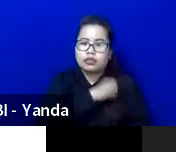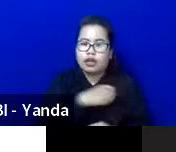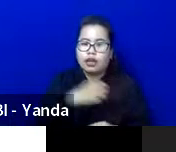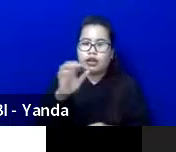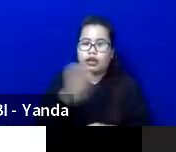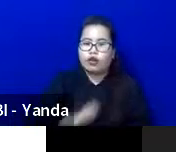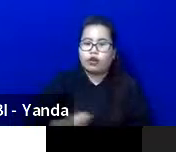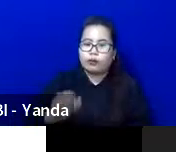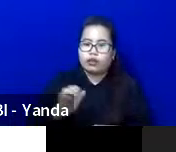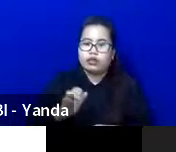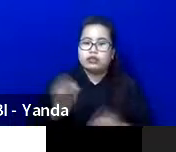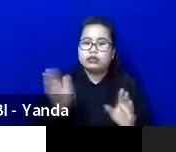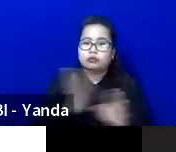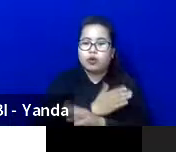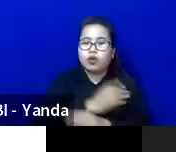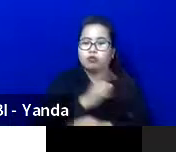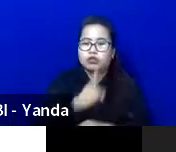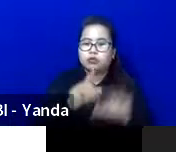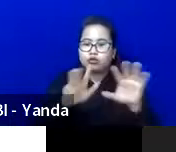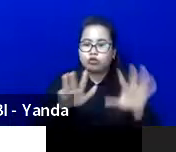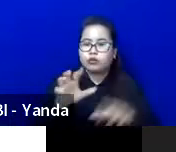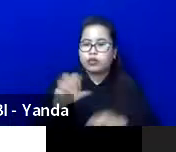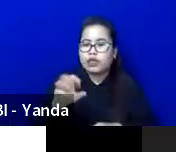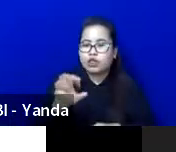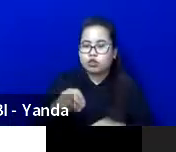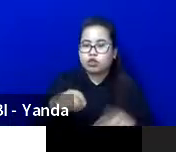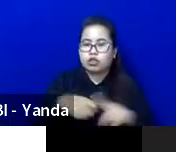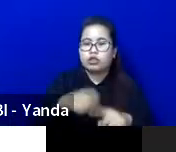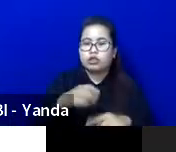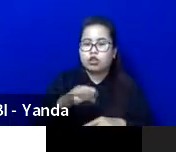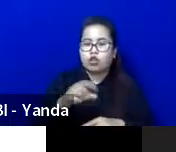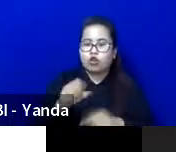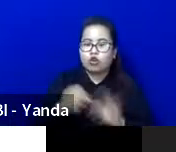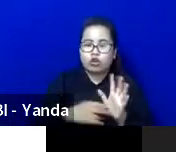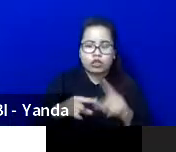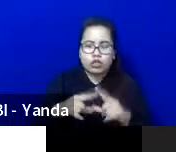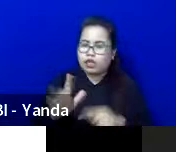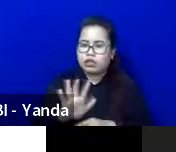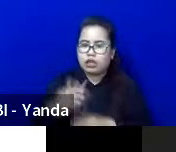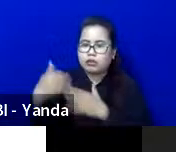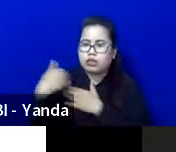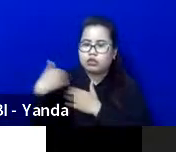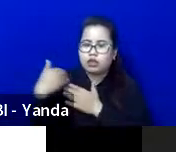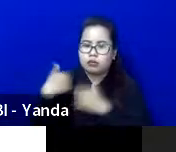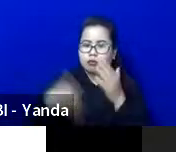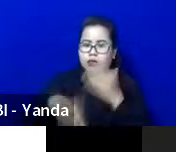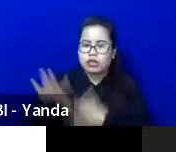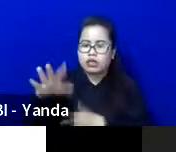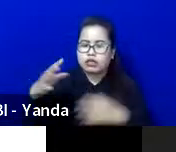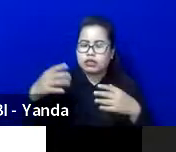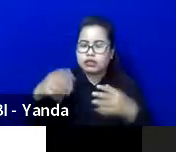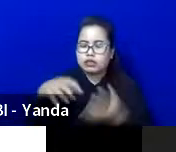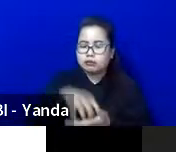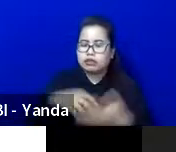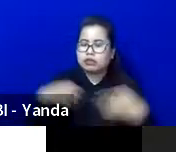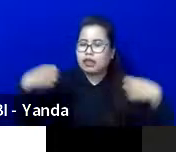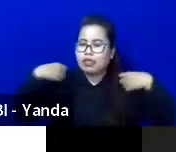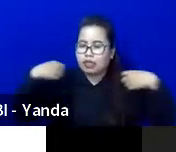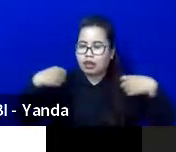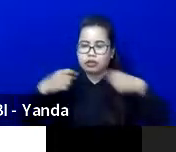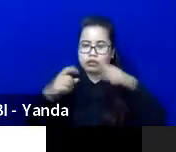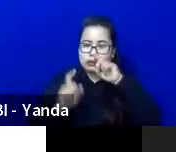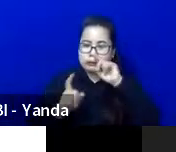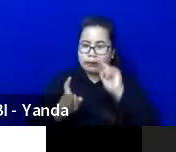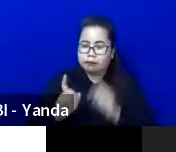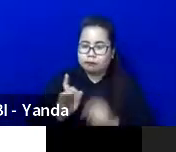responsibility for the health of Indonesians. And the idea was, well, they have their dukun, their own shamans or healthcare providers, we should just